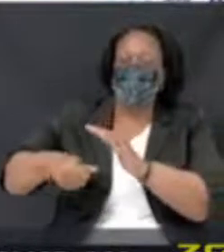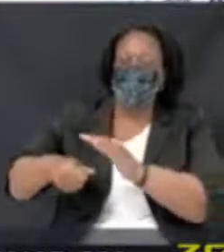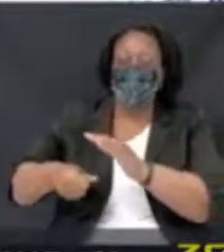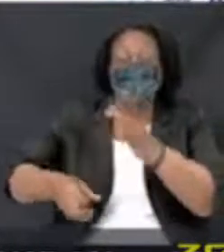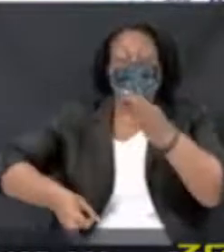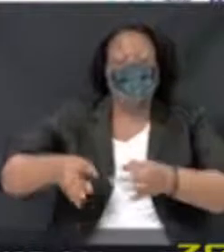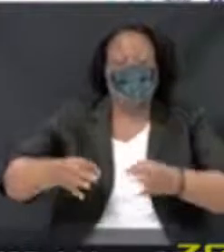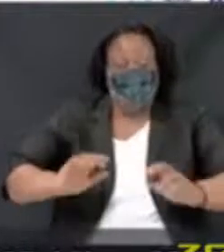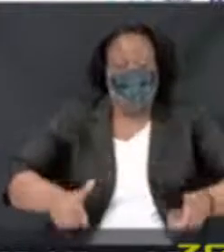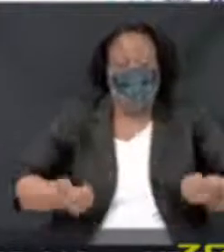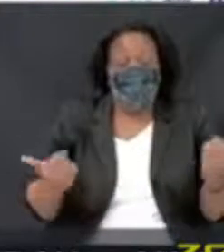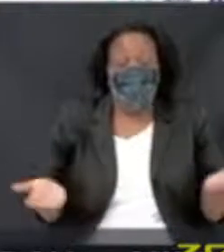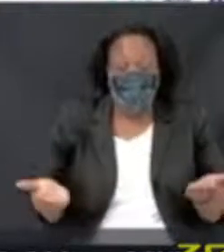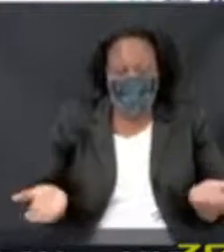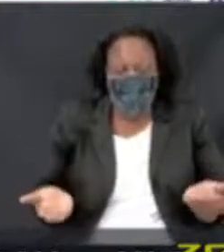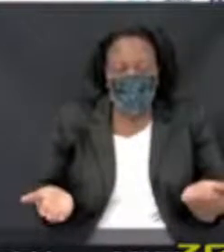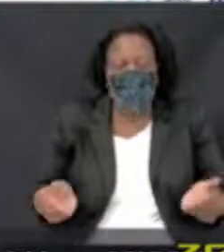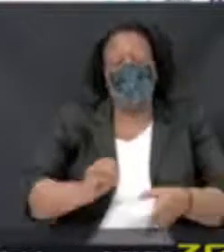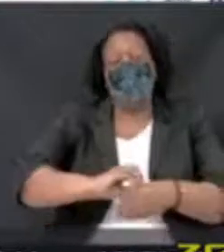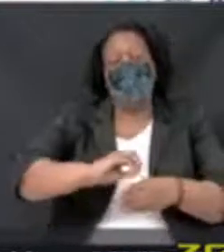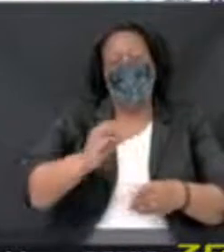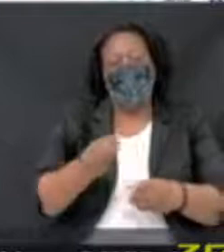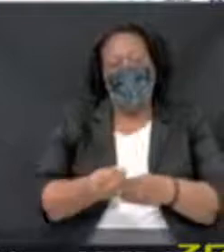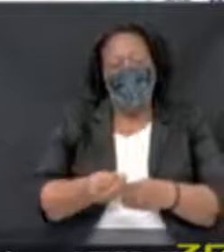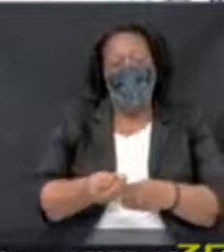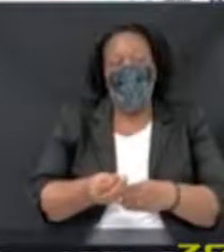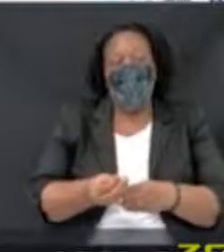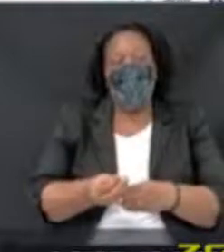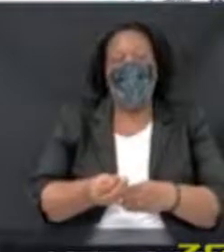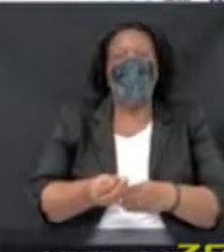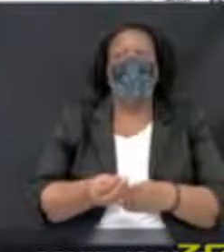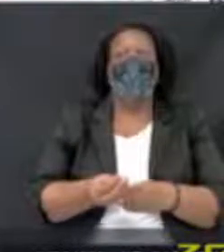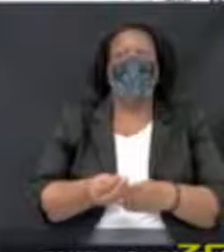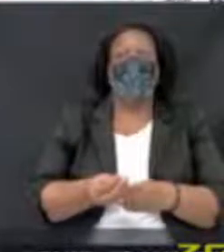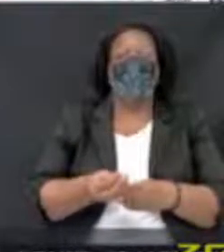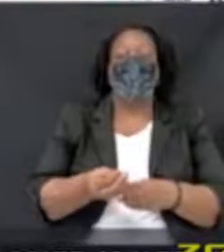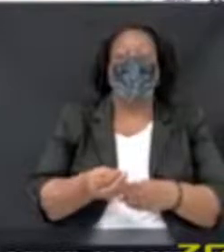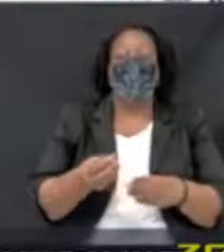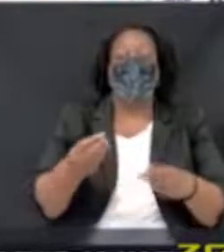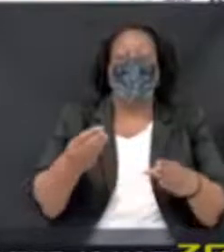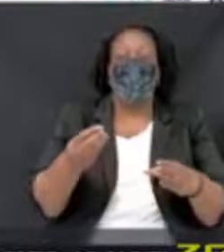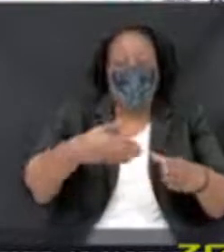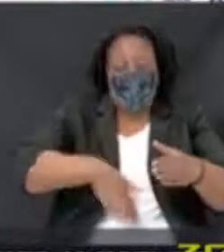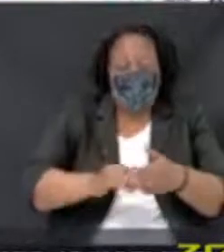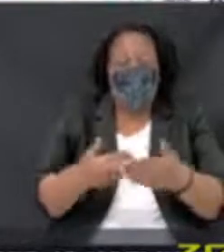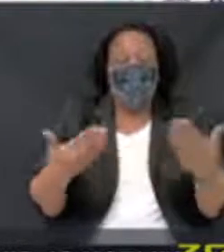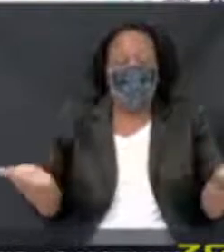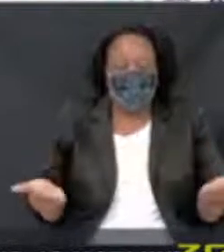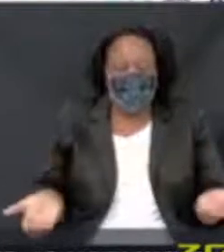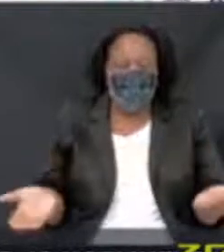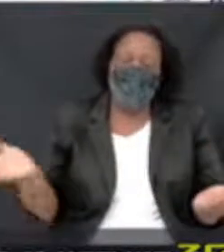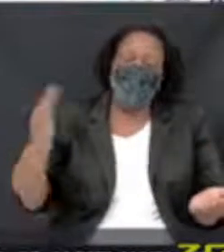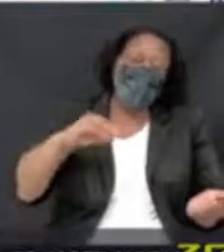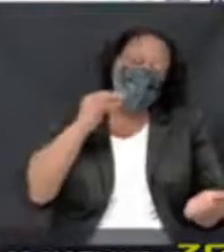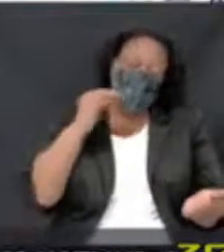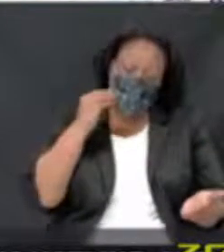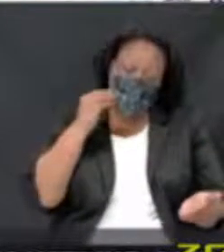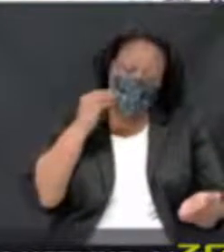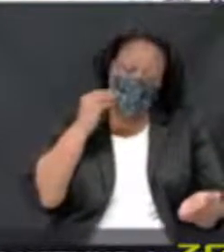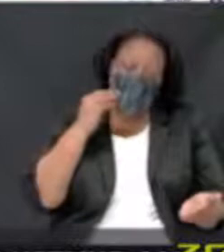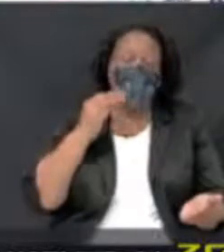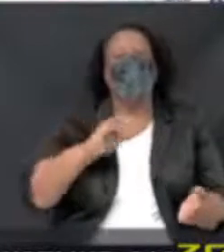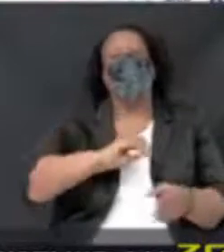you are a resident by being a holder of annual residency, residency by marriage, a work permit, or student